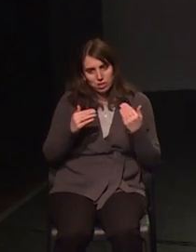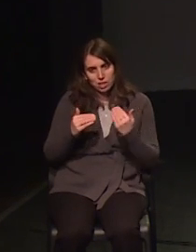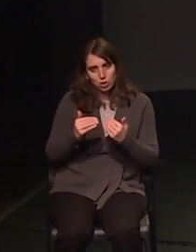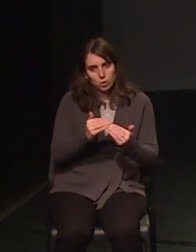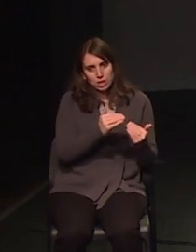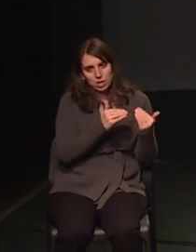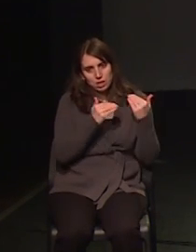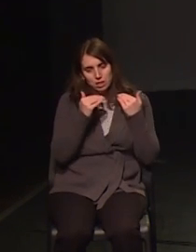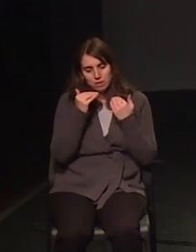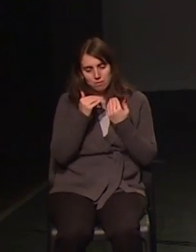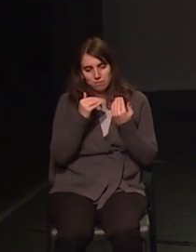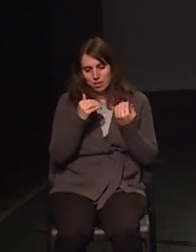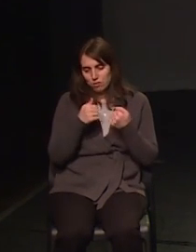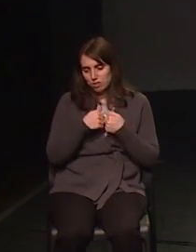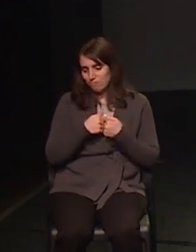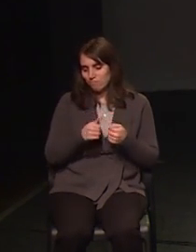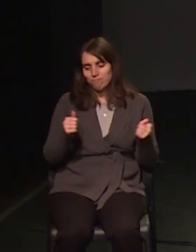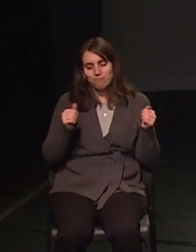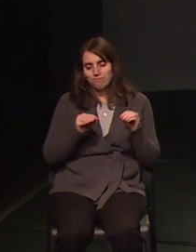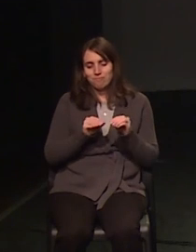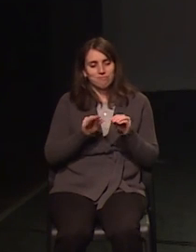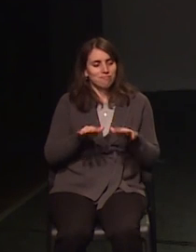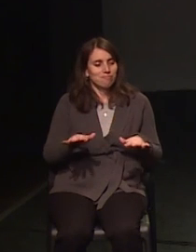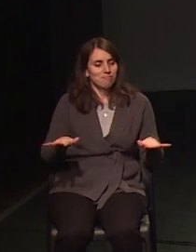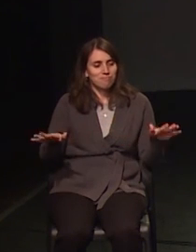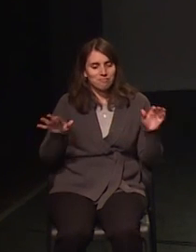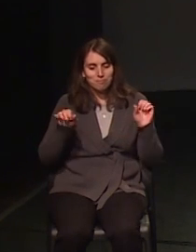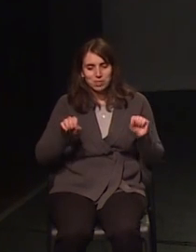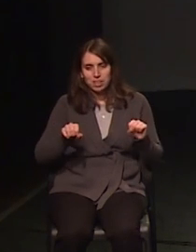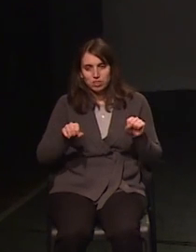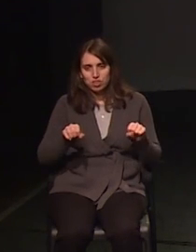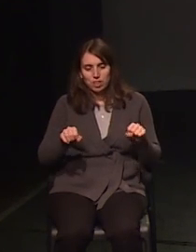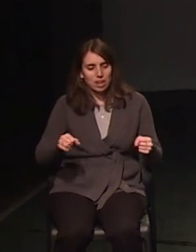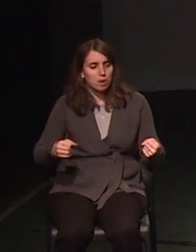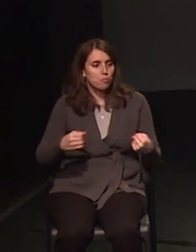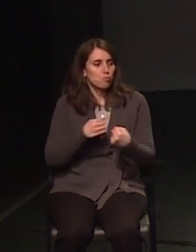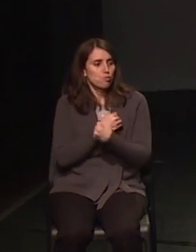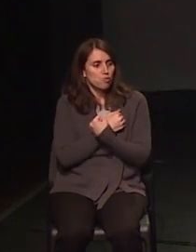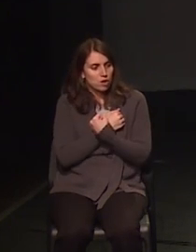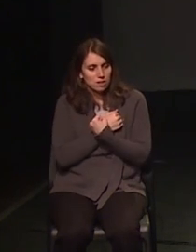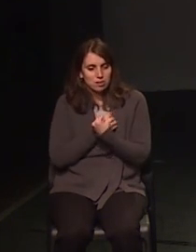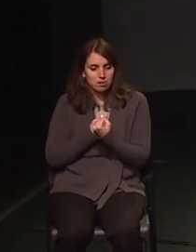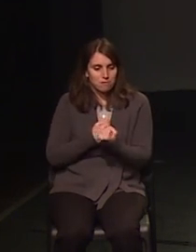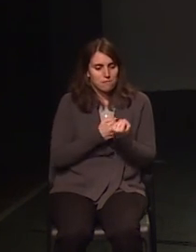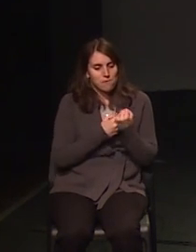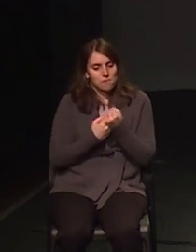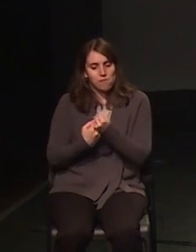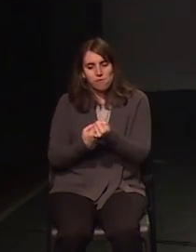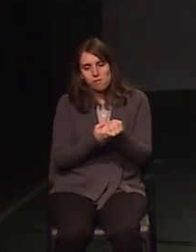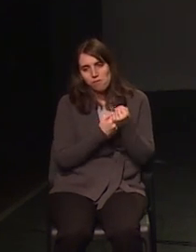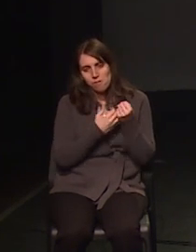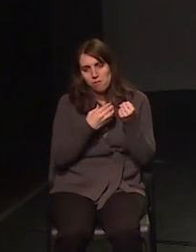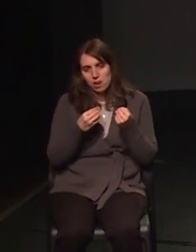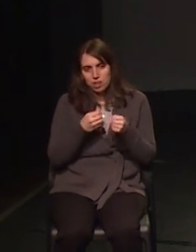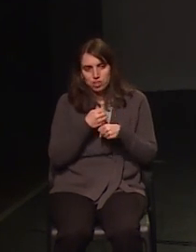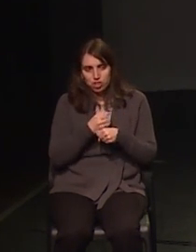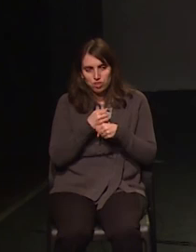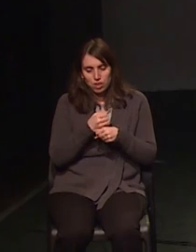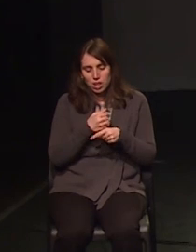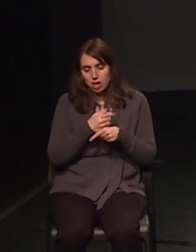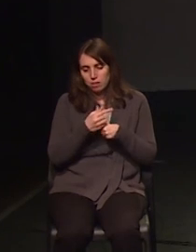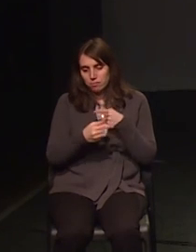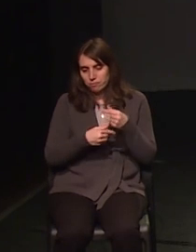individual potential, embracing collective responsibility, and generating global prosperity.